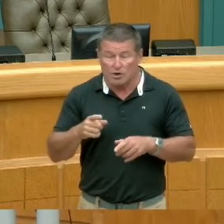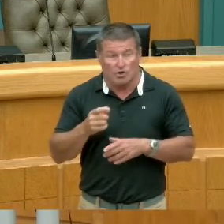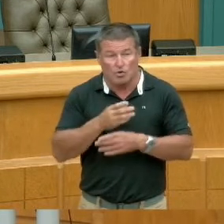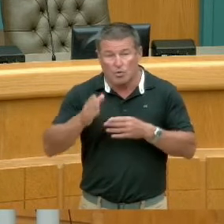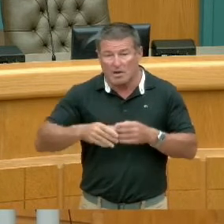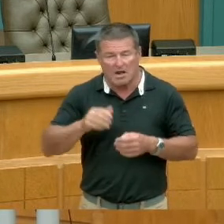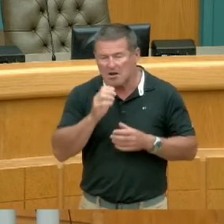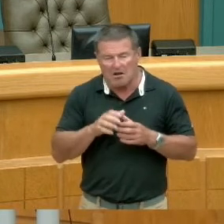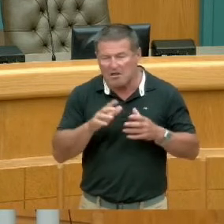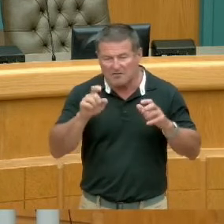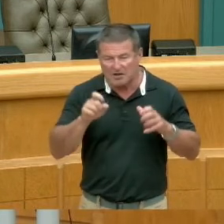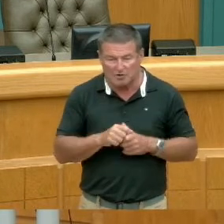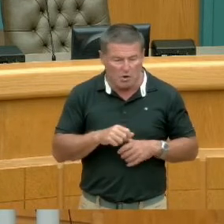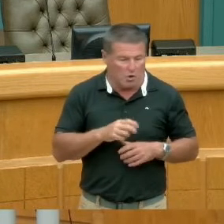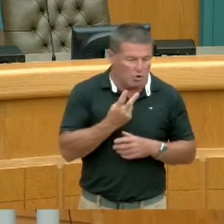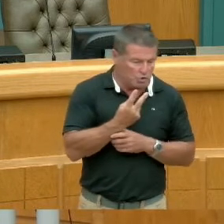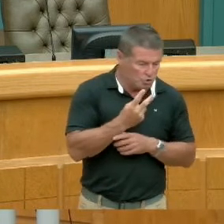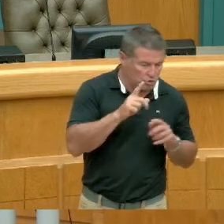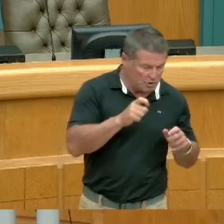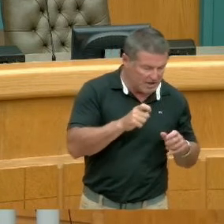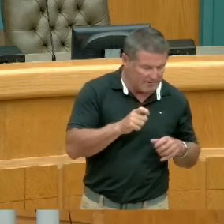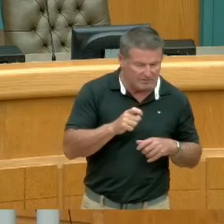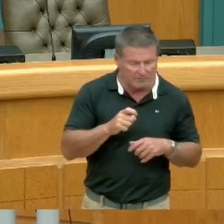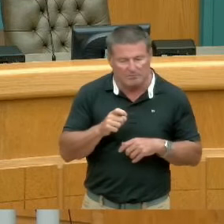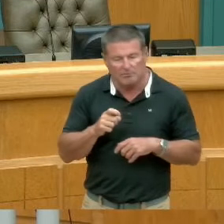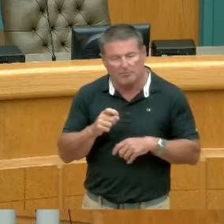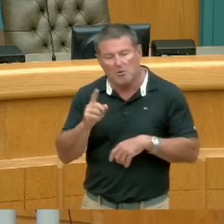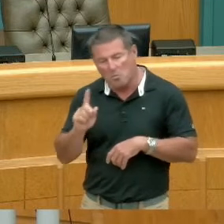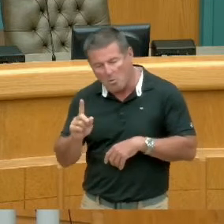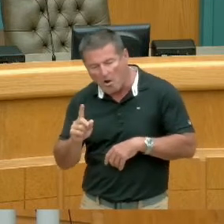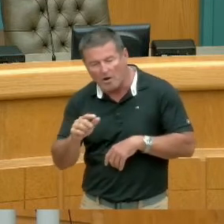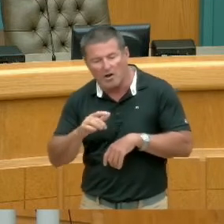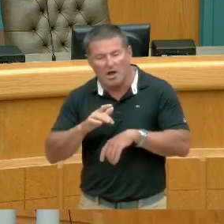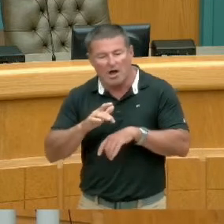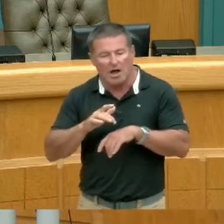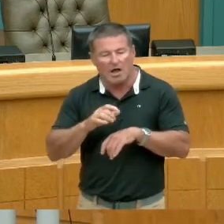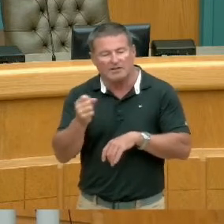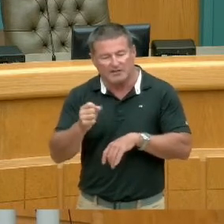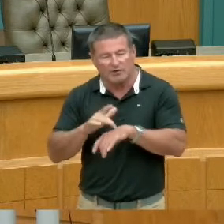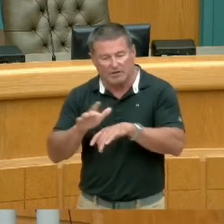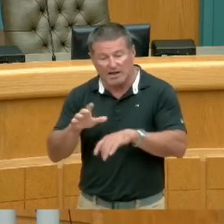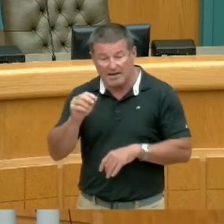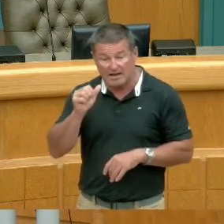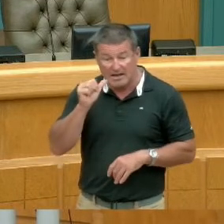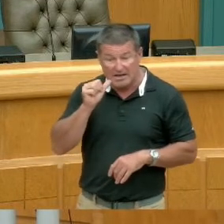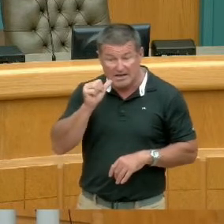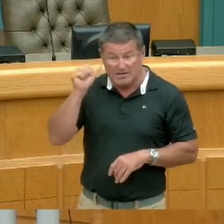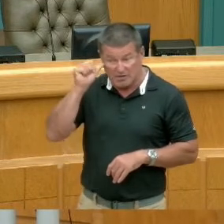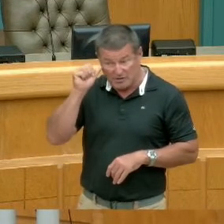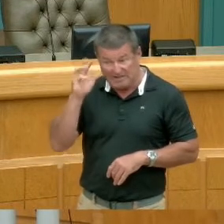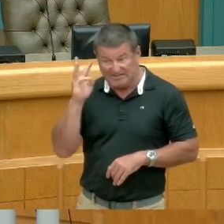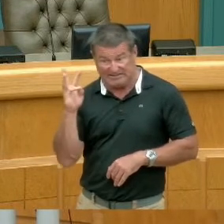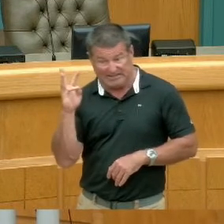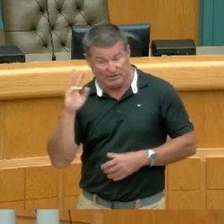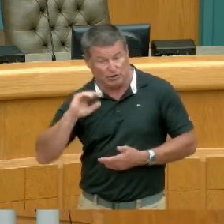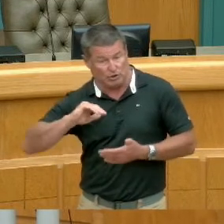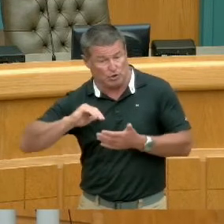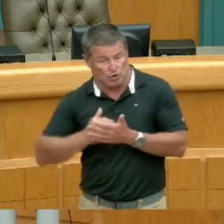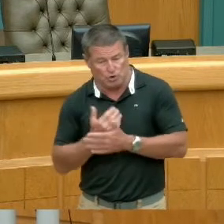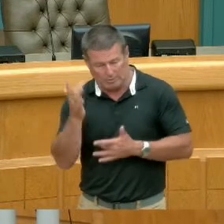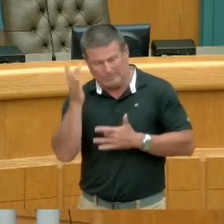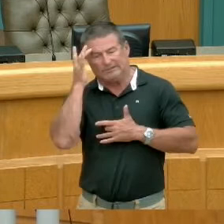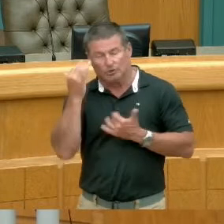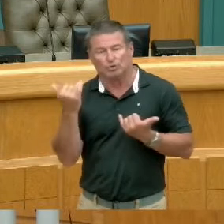2 and 1 on Saturday, Sunday, 8 yesterday, and then 6 new cases confirmed for